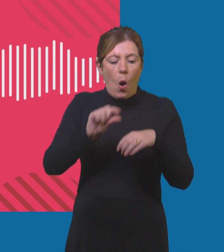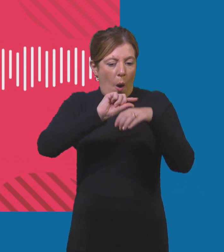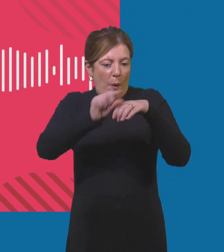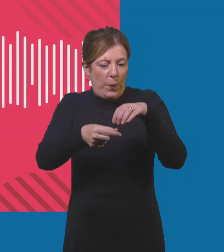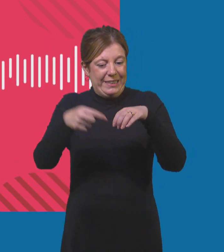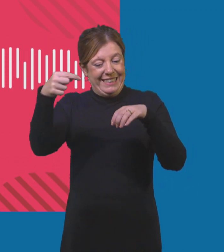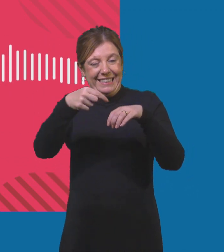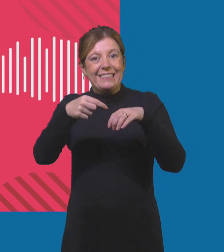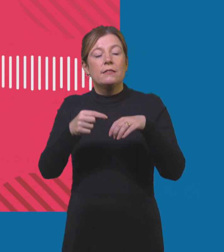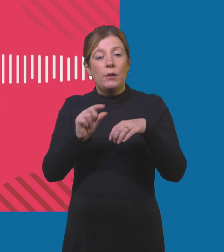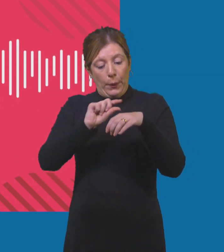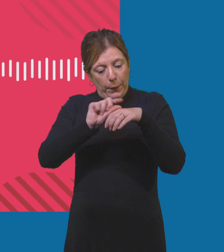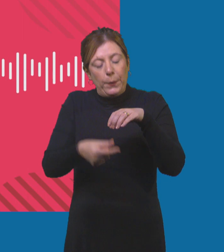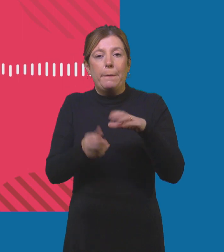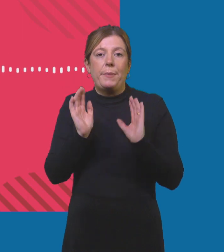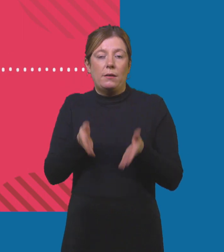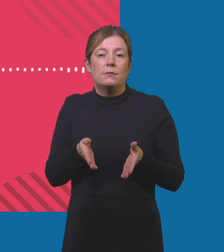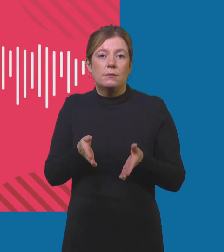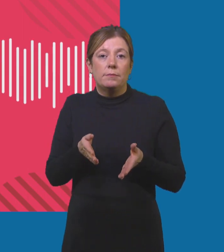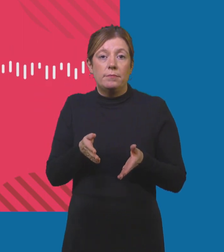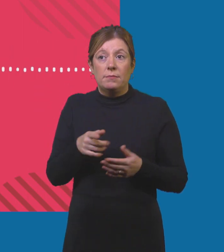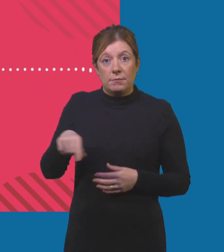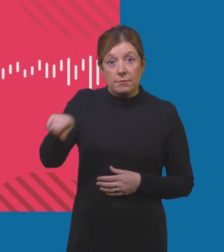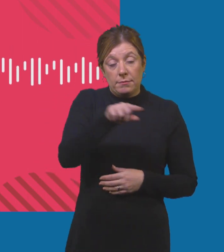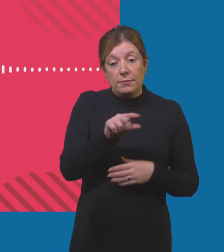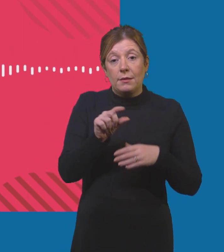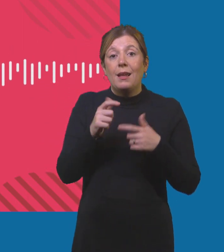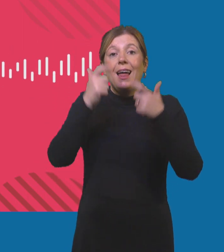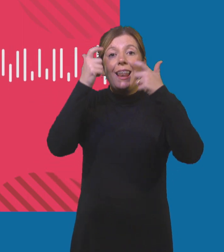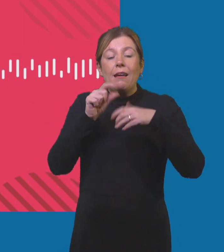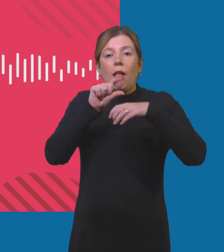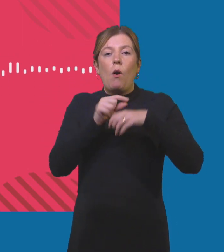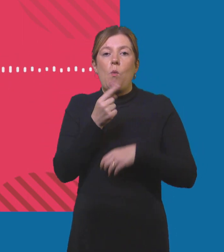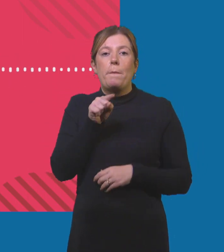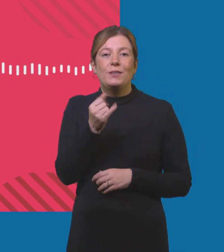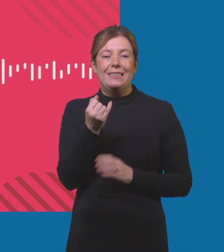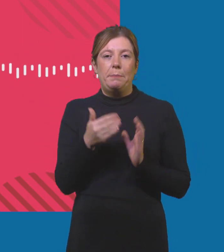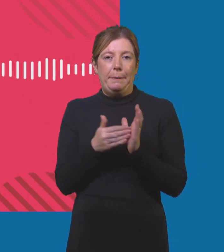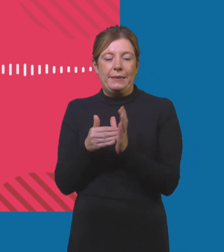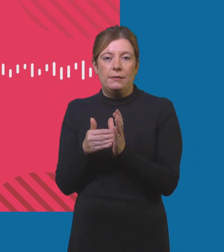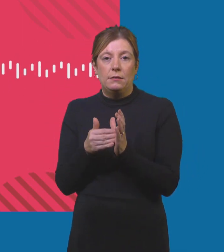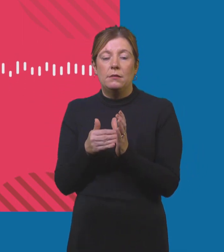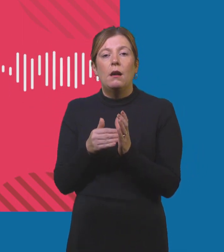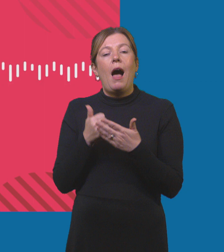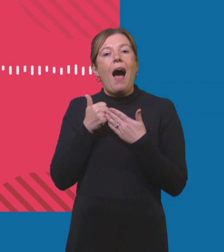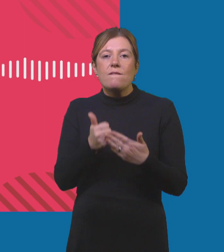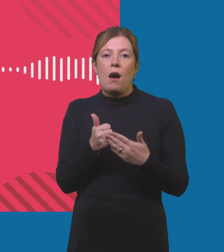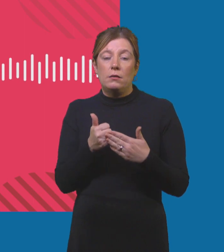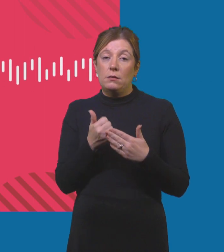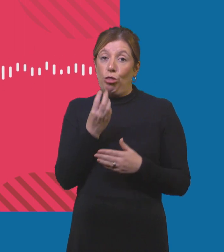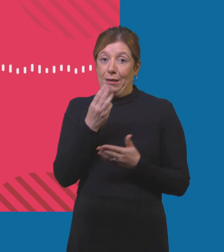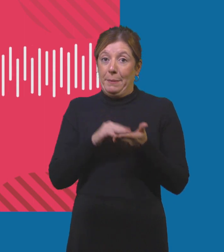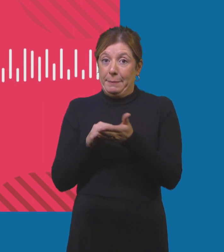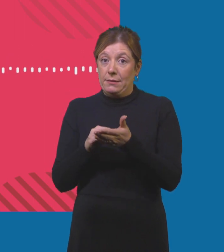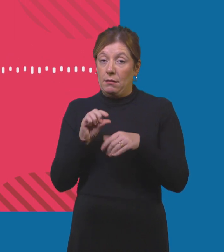know the lingo. There you go, tread. Yeah, so, I mean, if anyone wants to check, the minimum legal tread depth is 1.6 millimetres, but they advise 3 millimetres as a minimum.